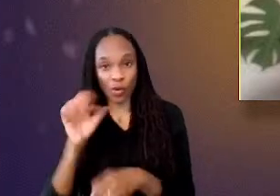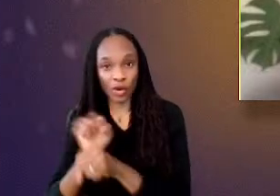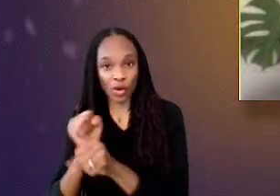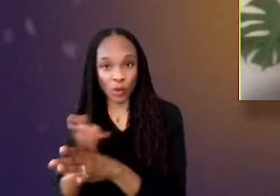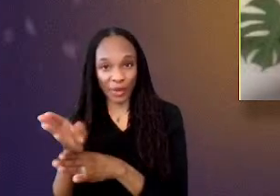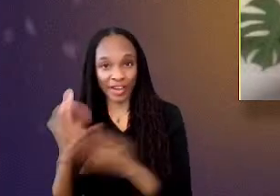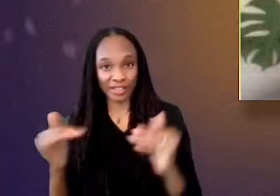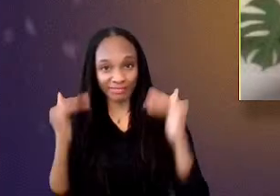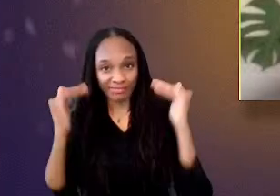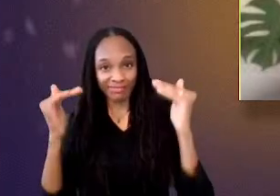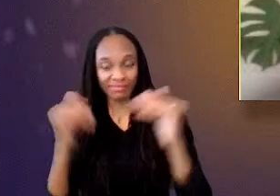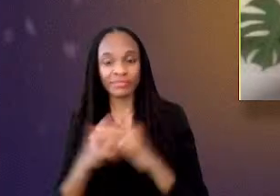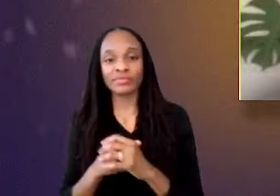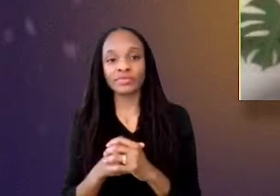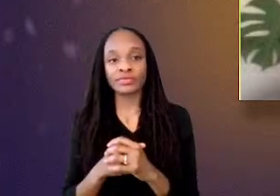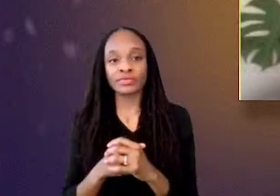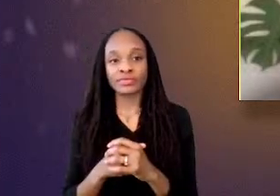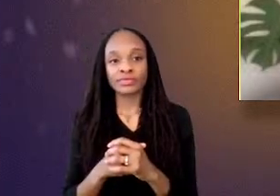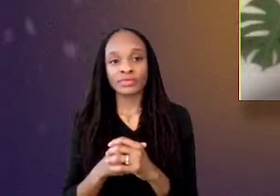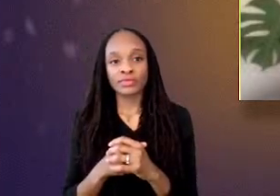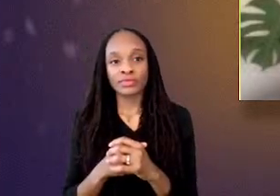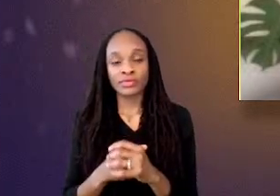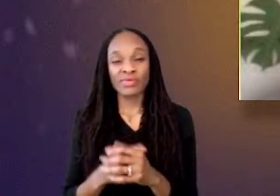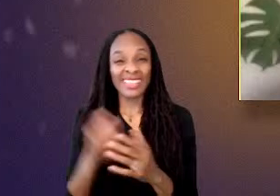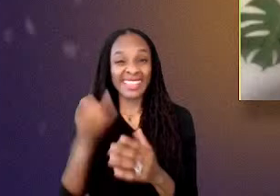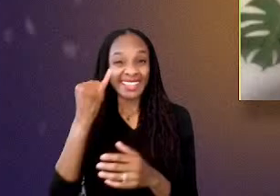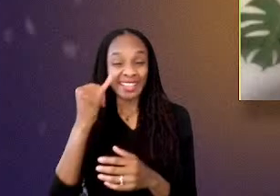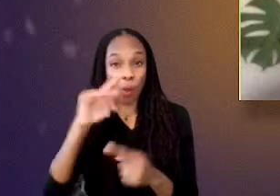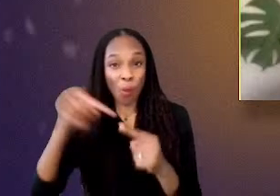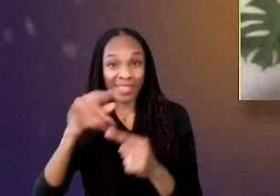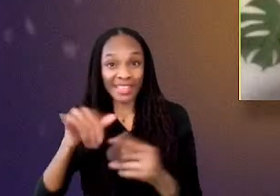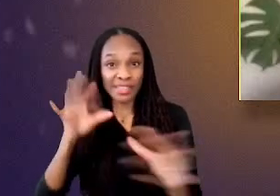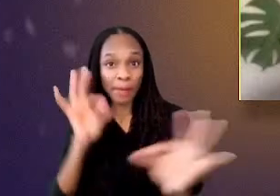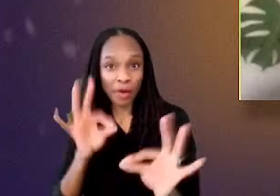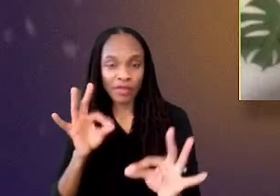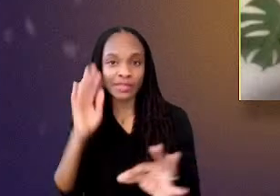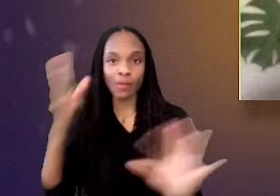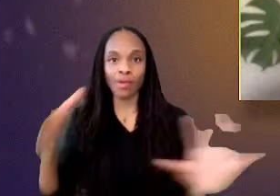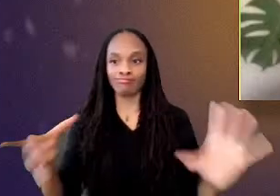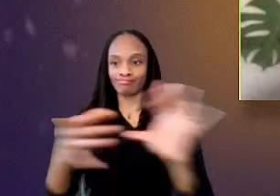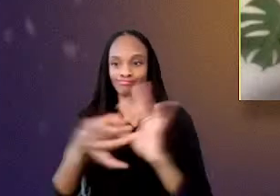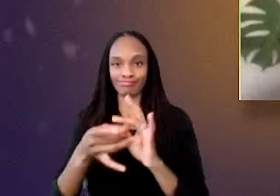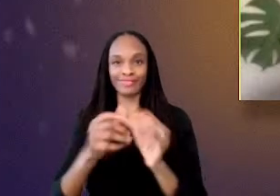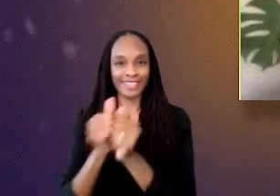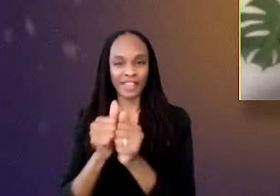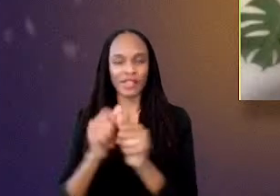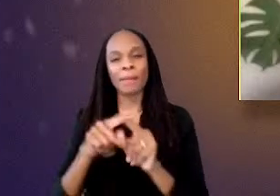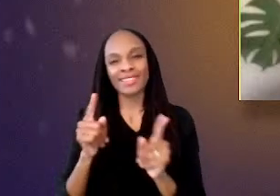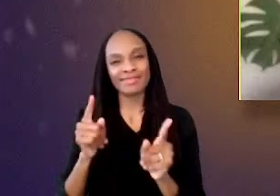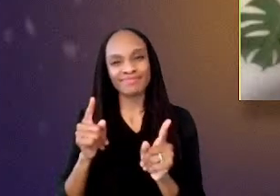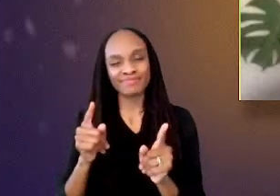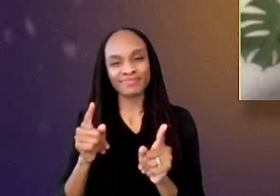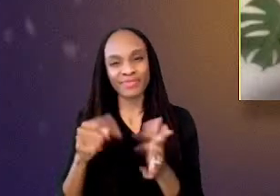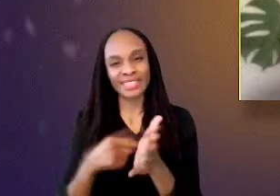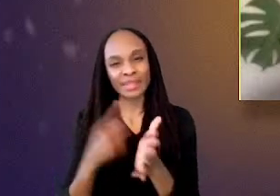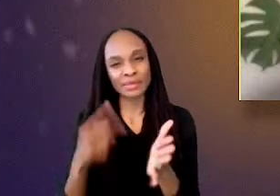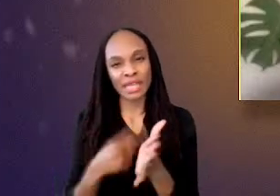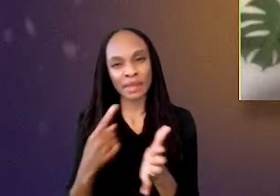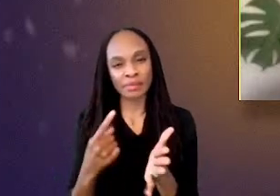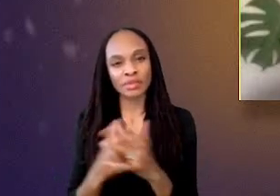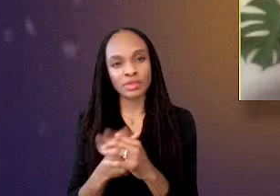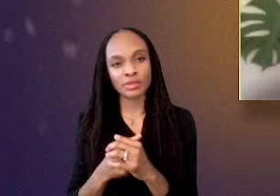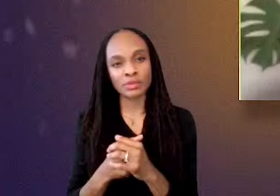in great place, well, you know, when it's perfect, those things work together. But I think sometimes